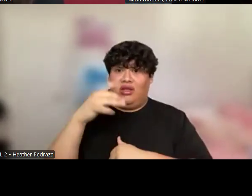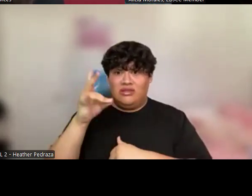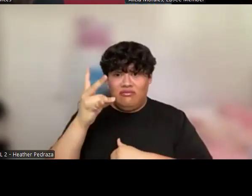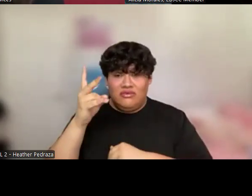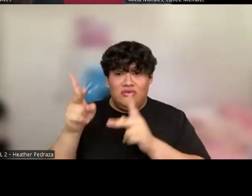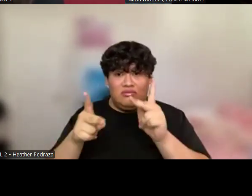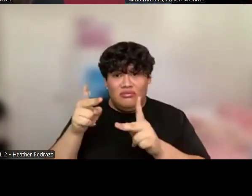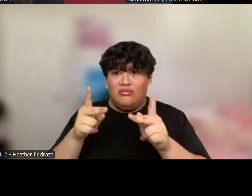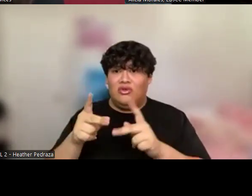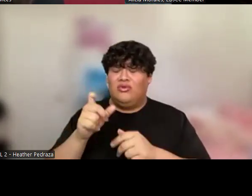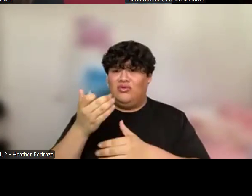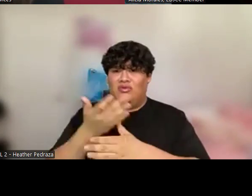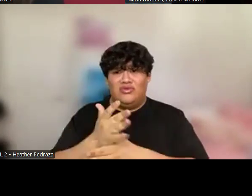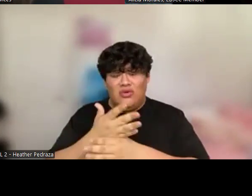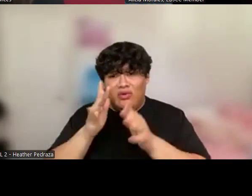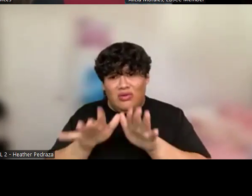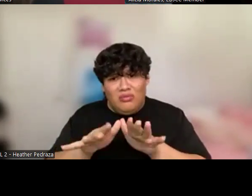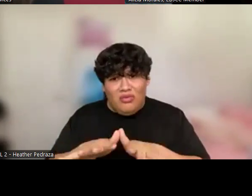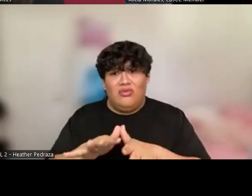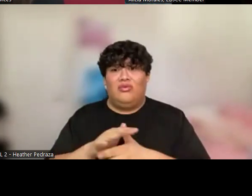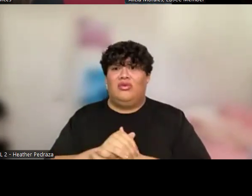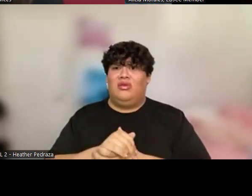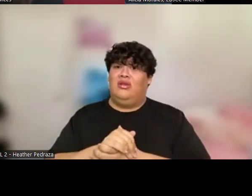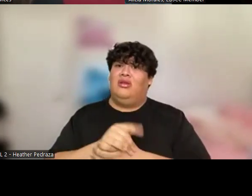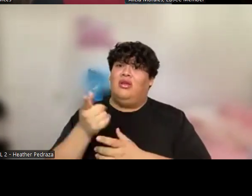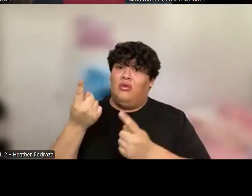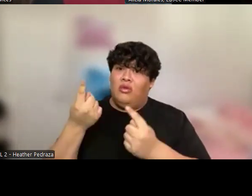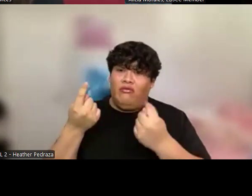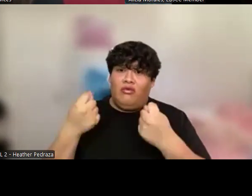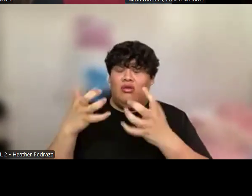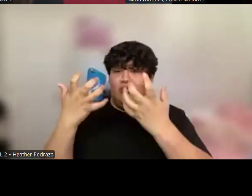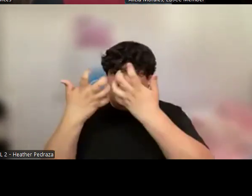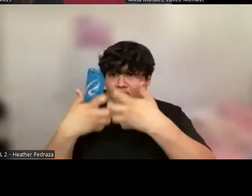of fiduciary abuse, and we were able to get them all